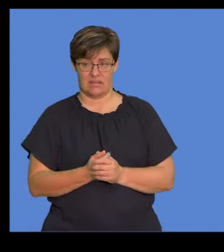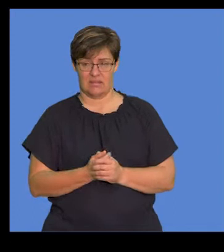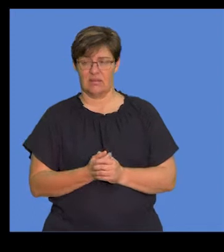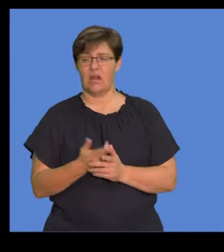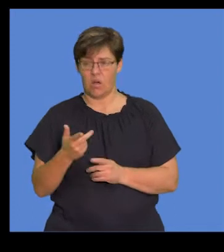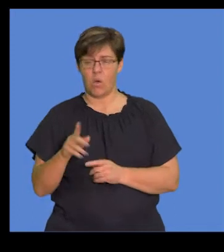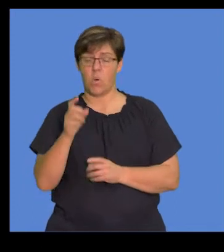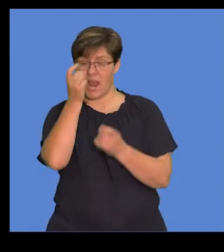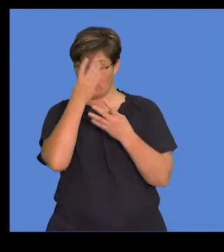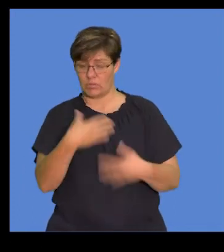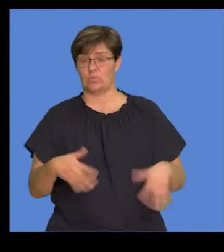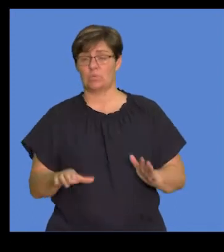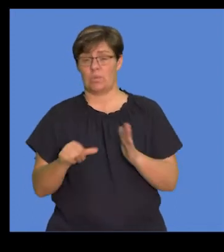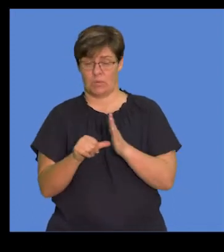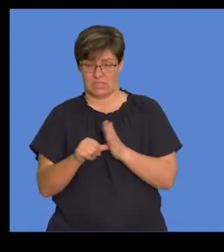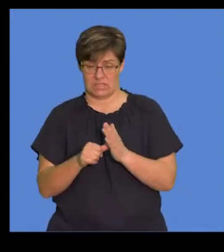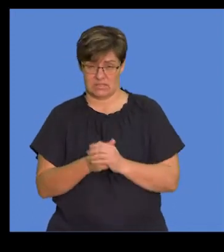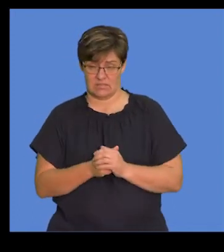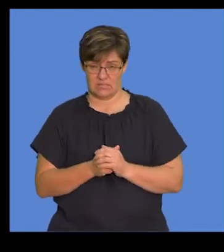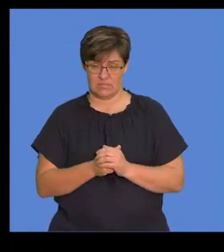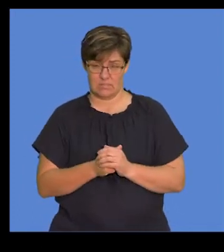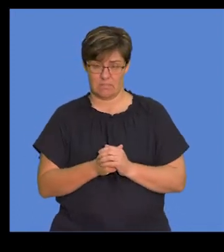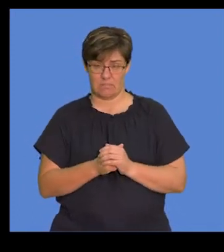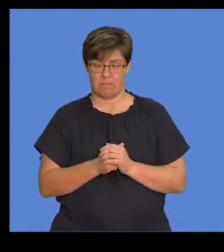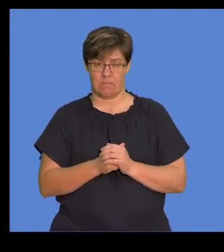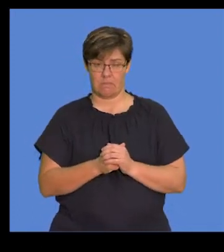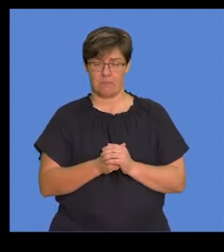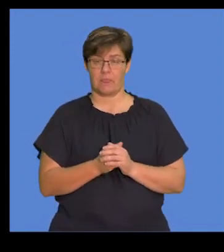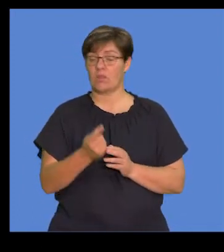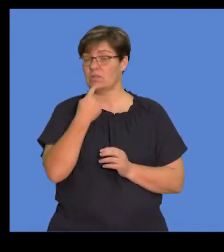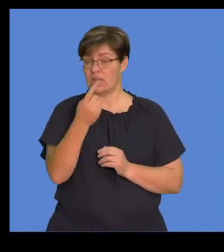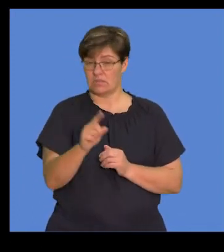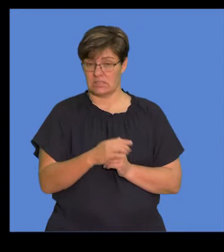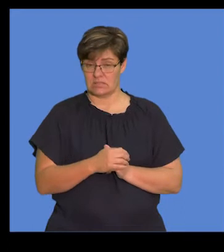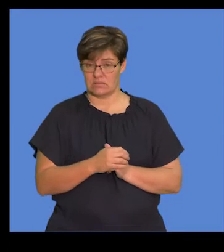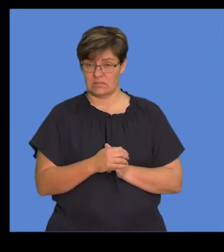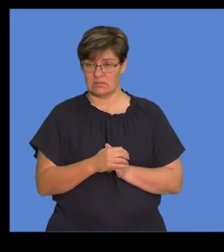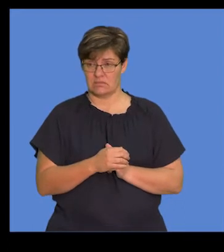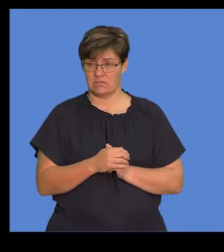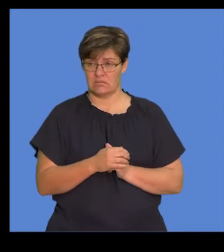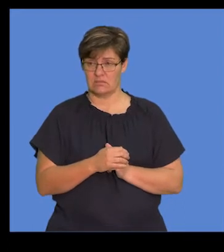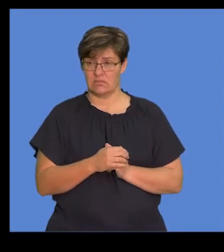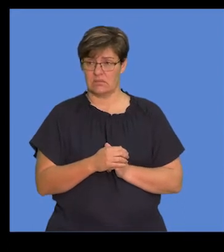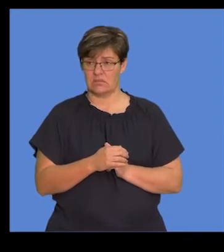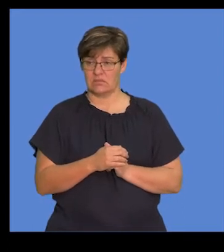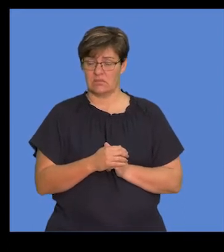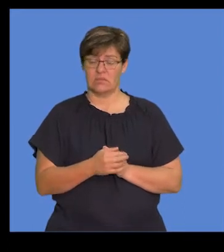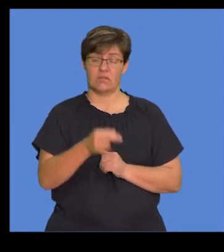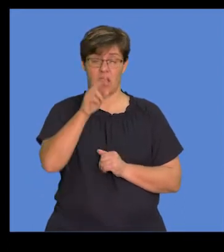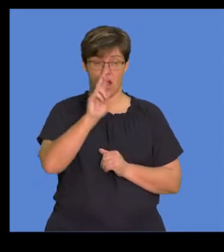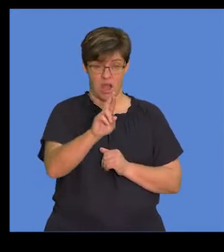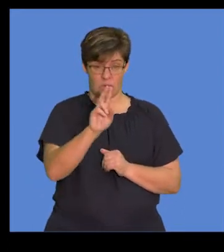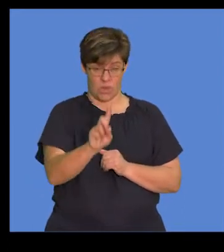resistance of the other. This is a very useful piece of information, okay? What are we saying here? We are saying that the